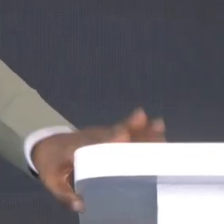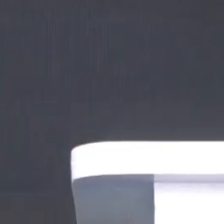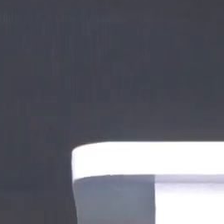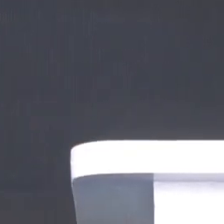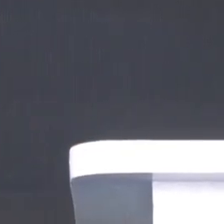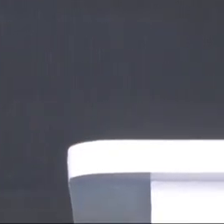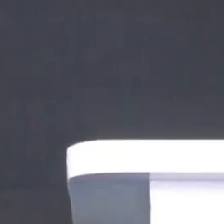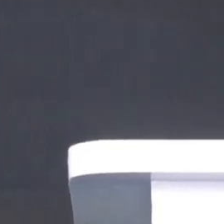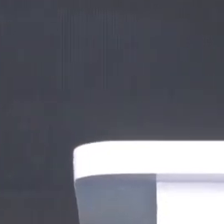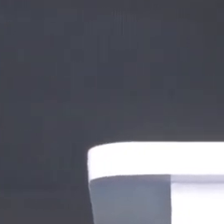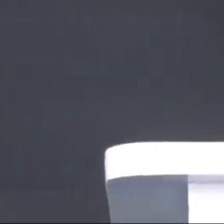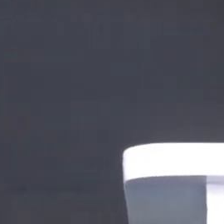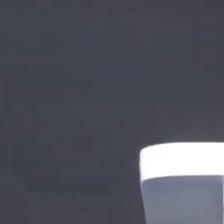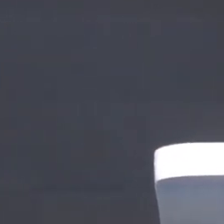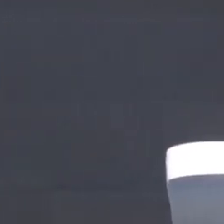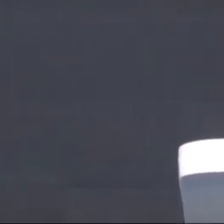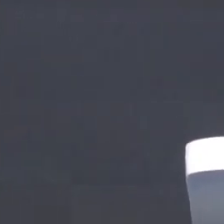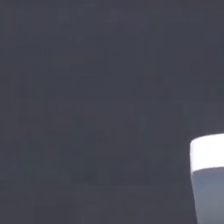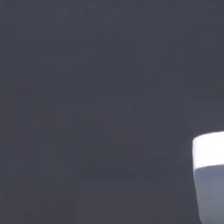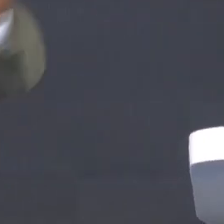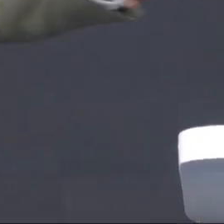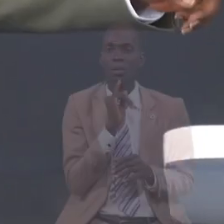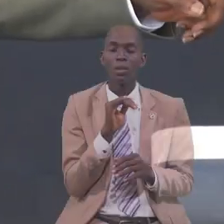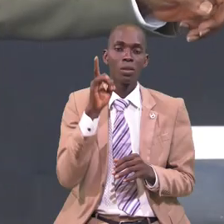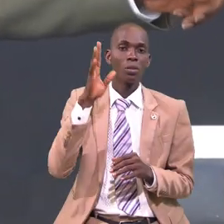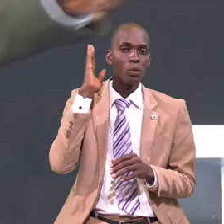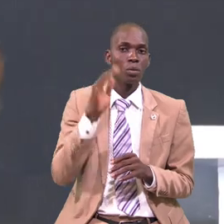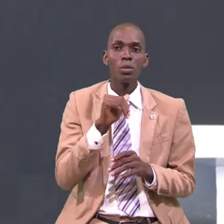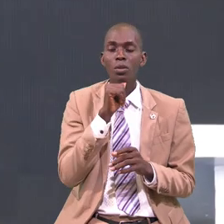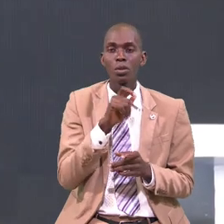change. He will not change to get reconciled with you.